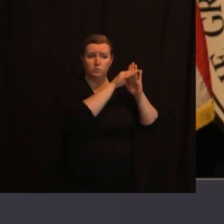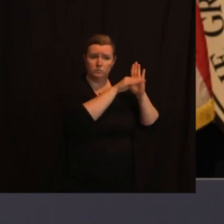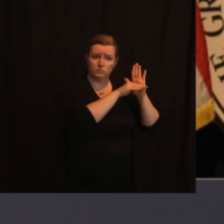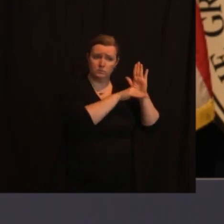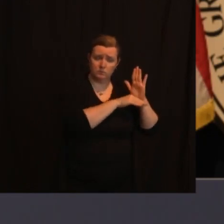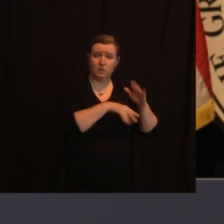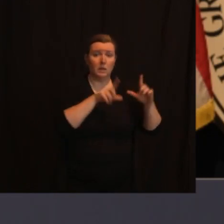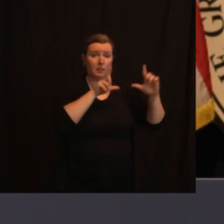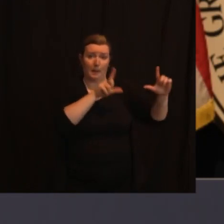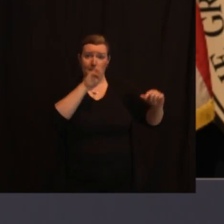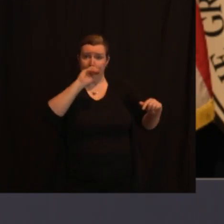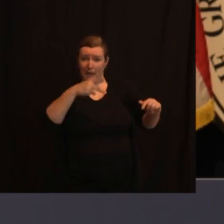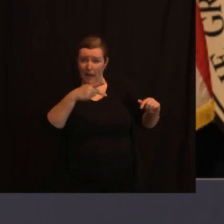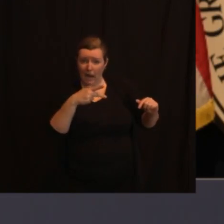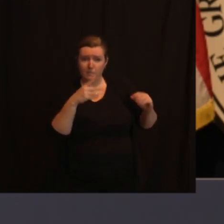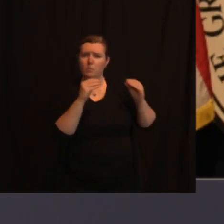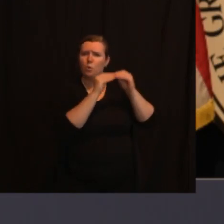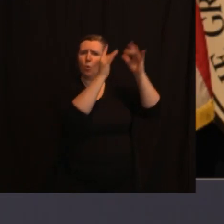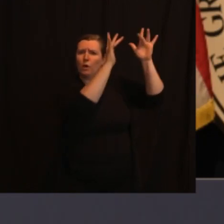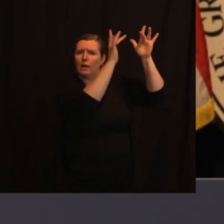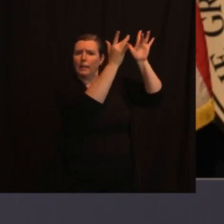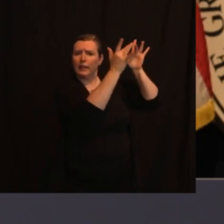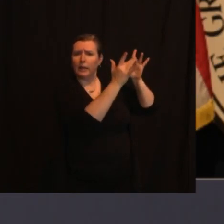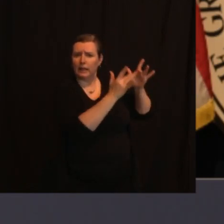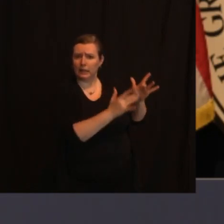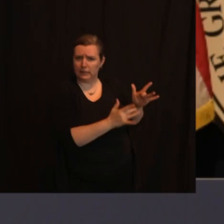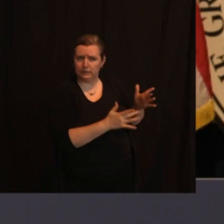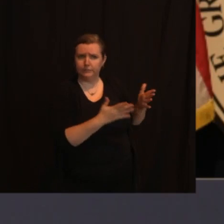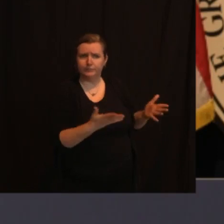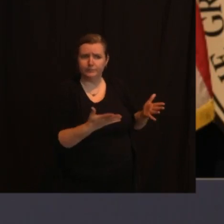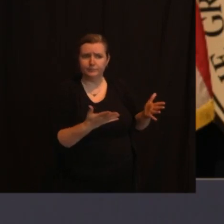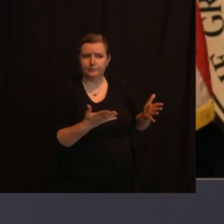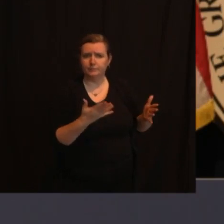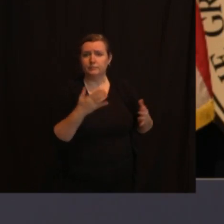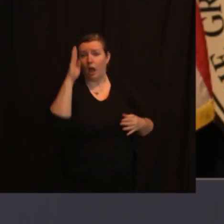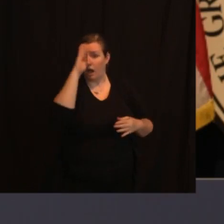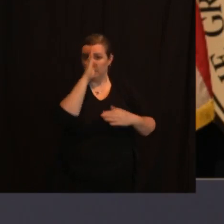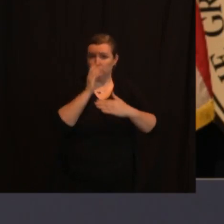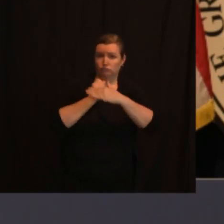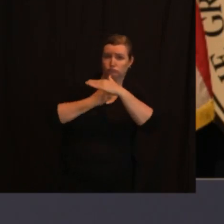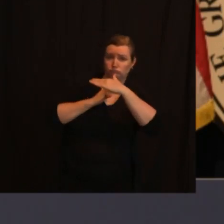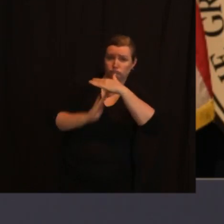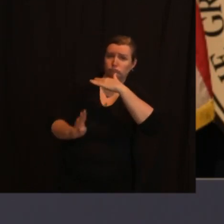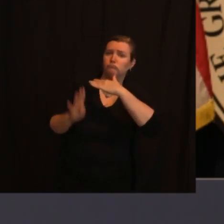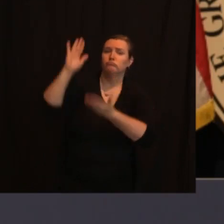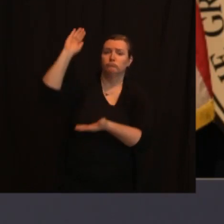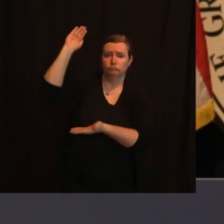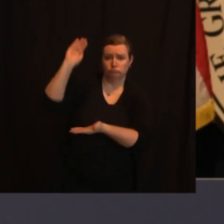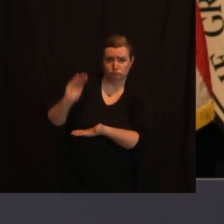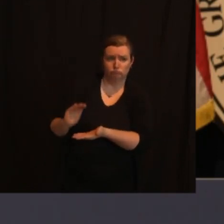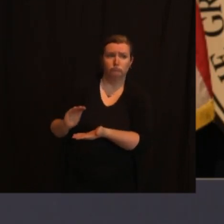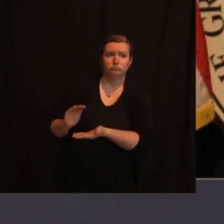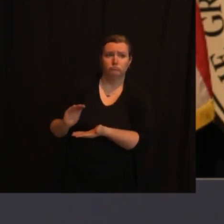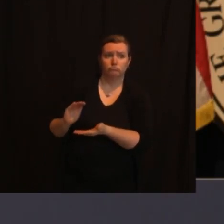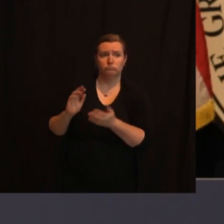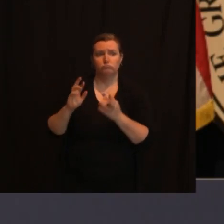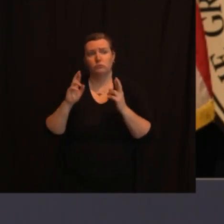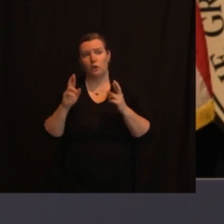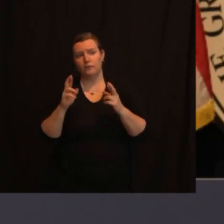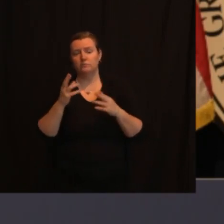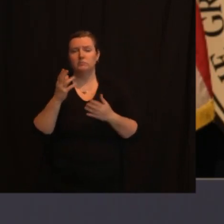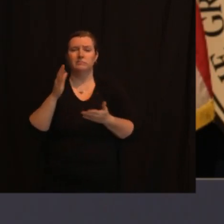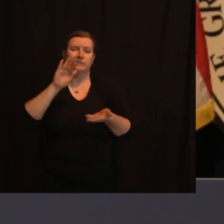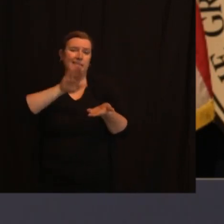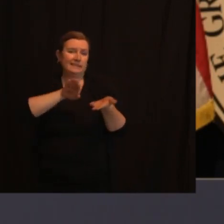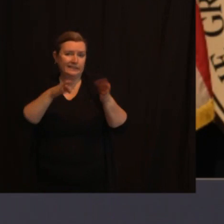down, et cetera, and please God, sooner than later, the fatalities to go down dramatically. But we're not